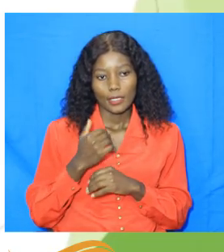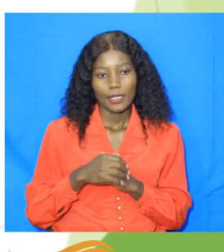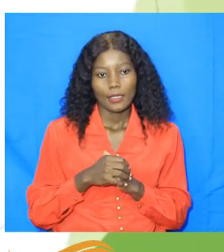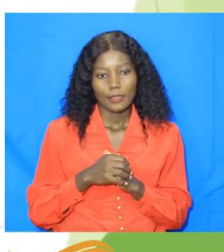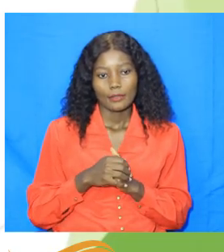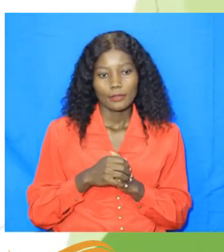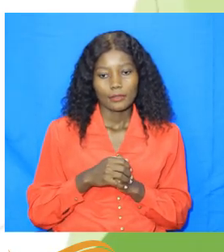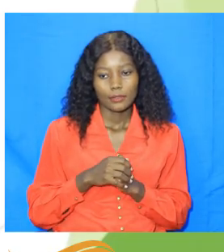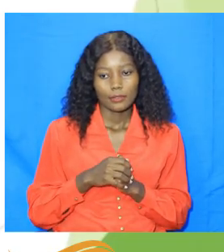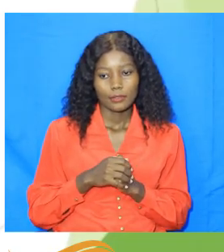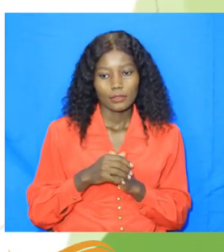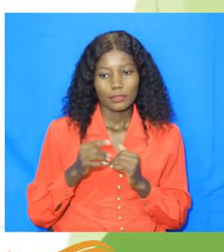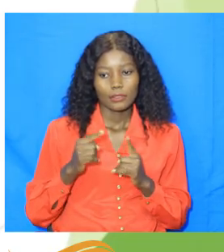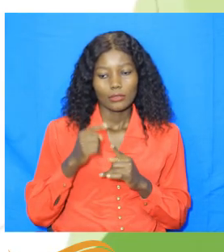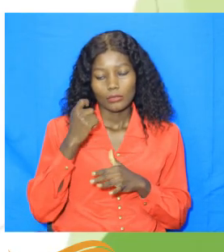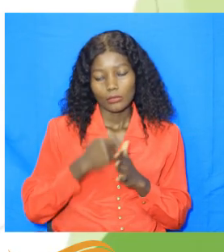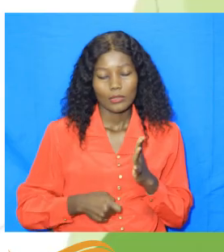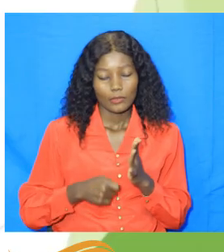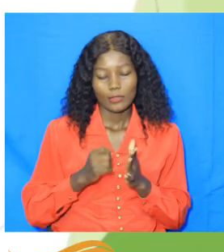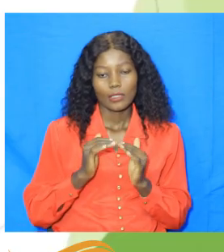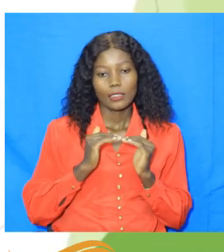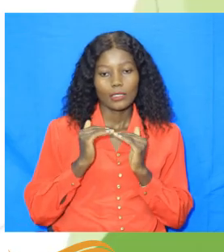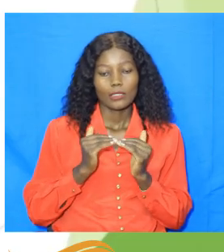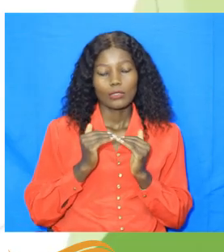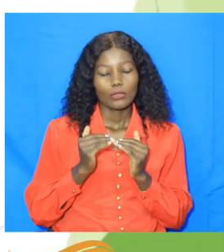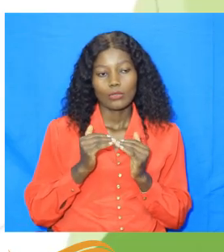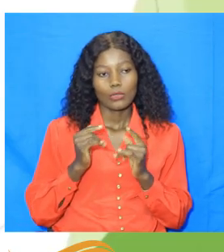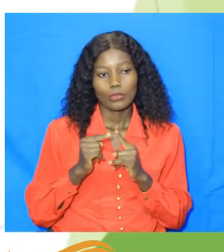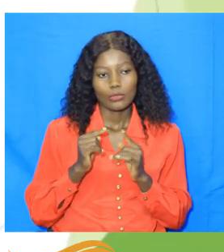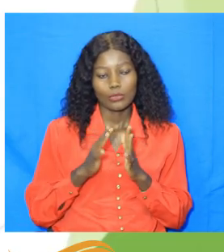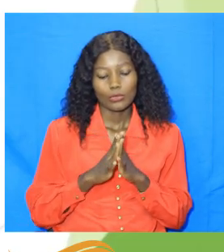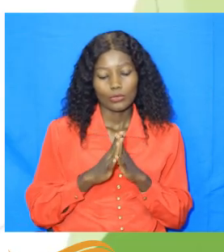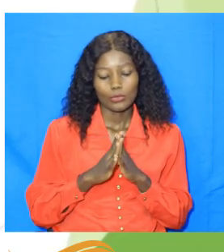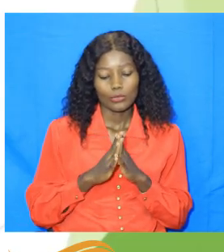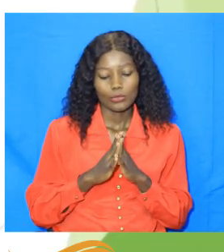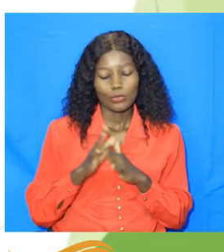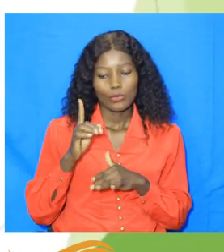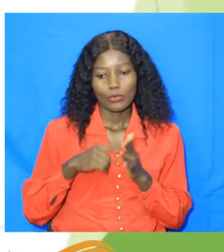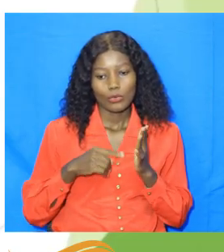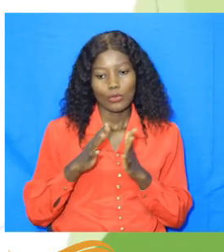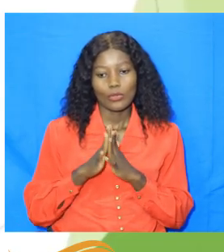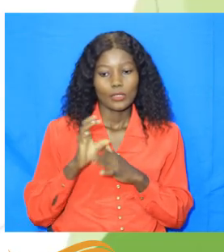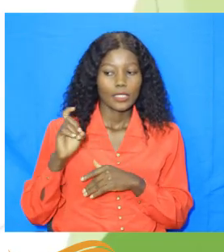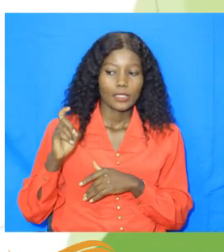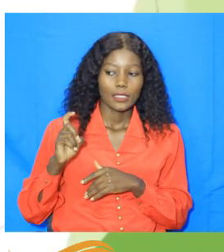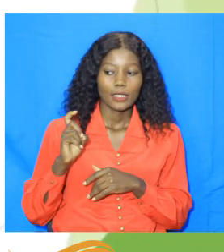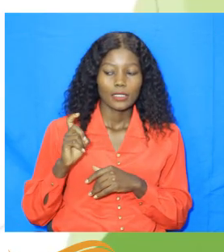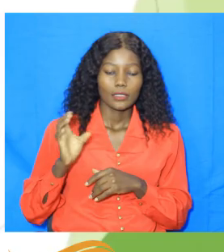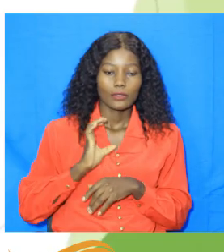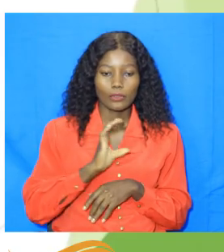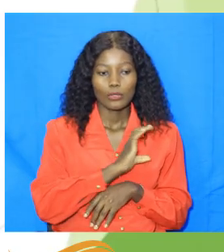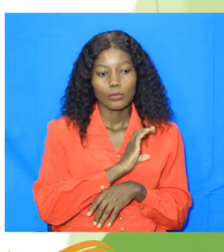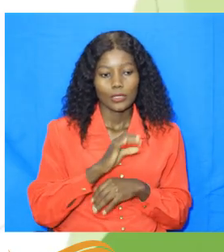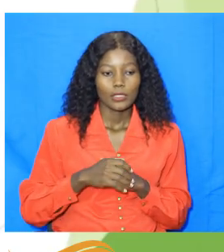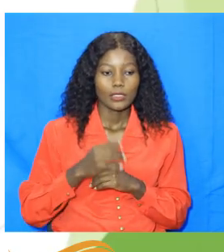be subjected to a fine equal to the amount determined by the executive committee for